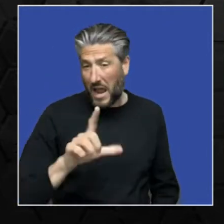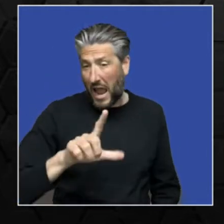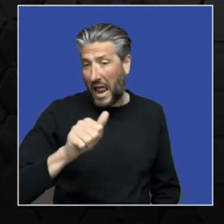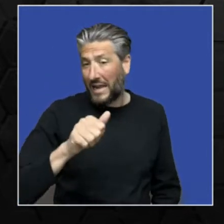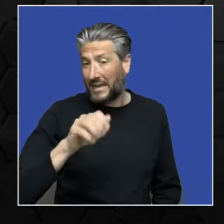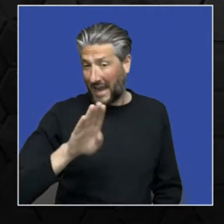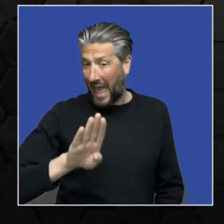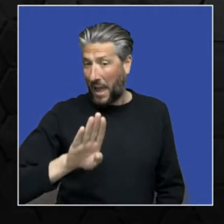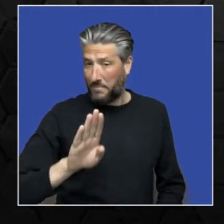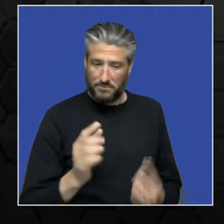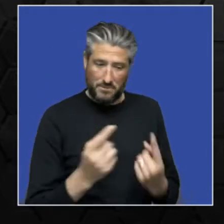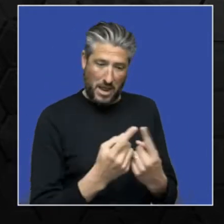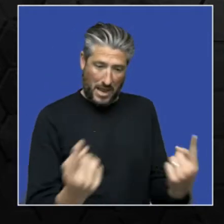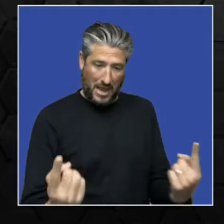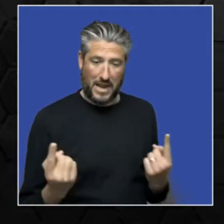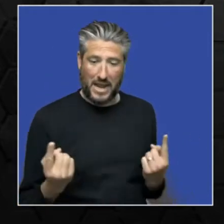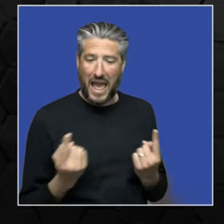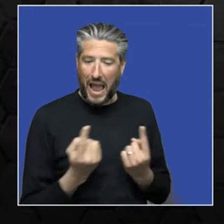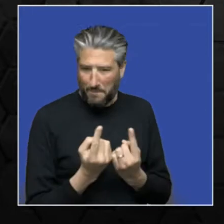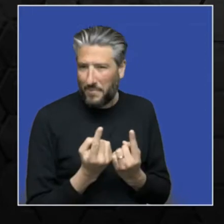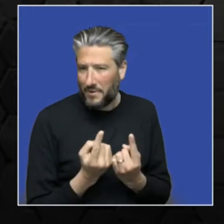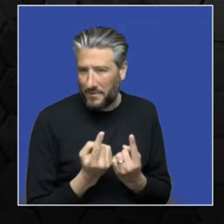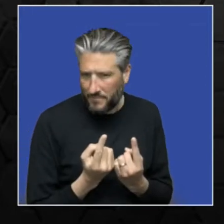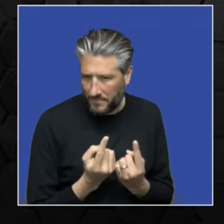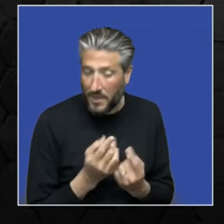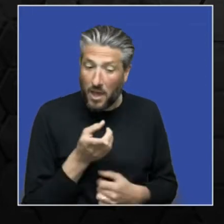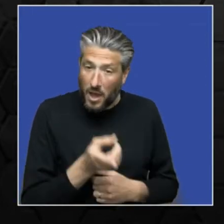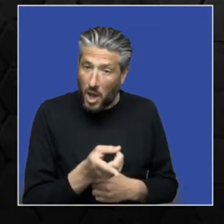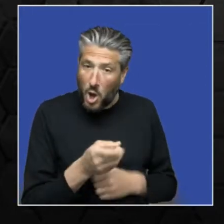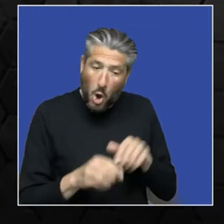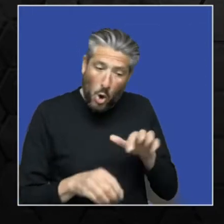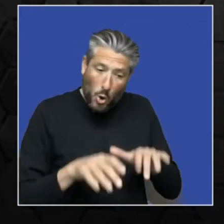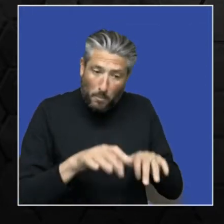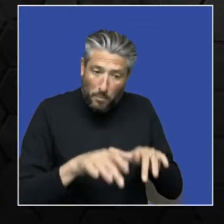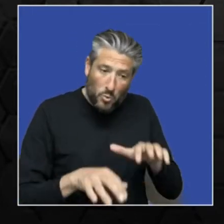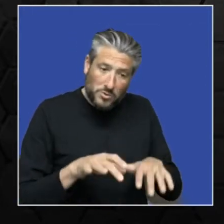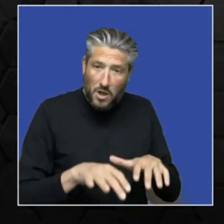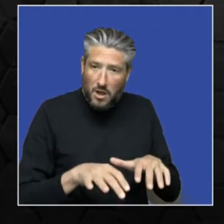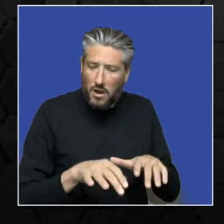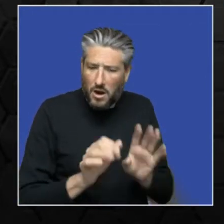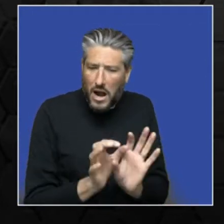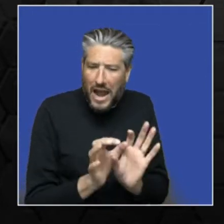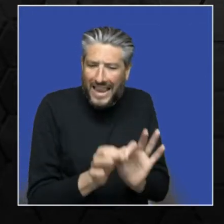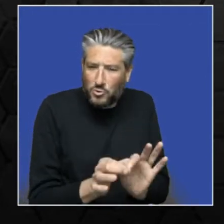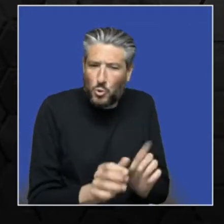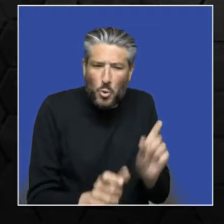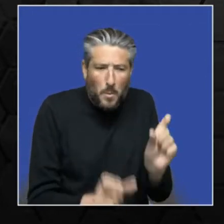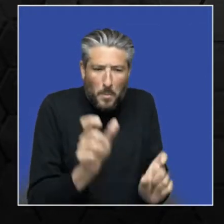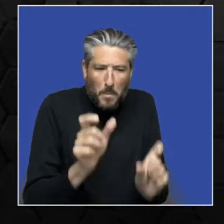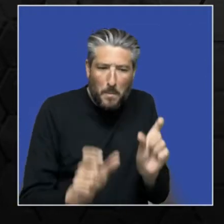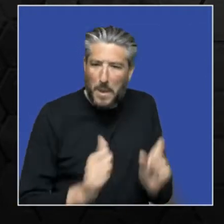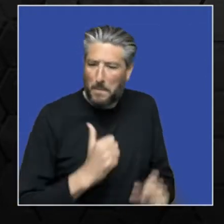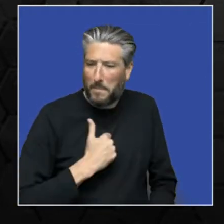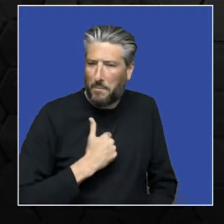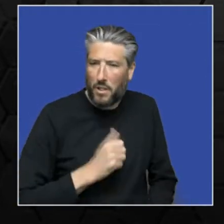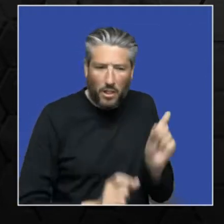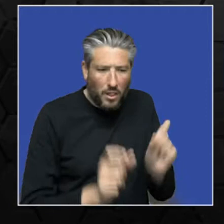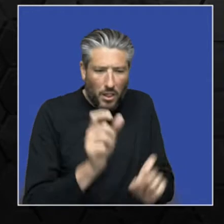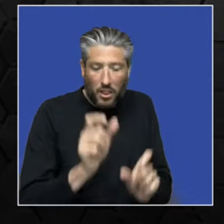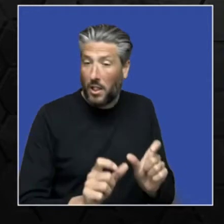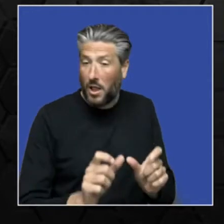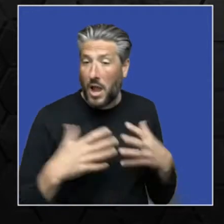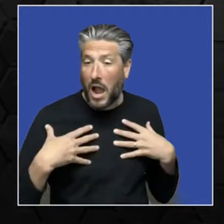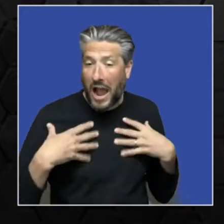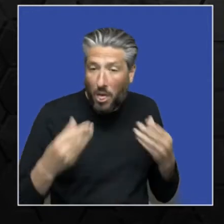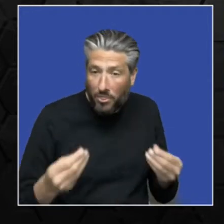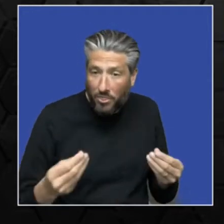to do with computers and interaction, but we do it for lots of different purposes, right? So things like healthcare, things like virtual